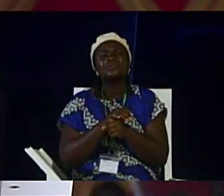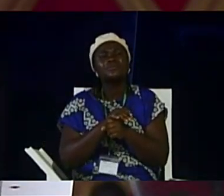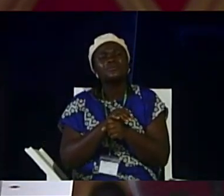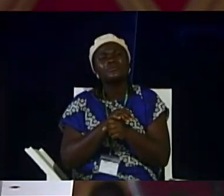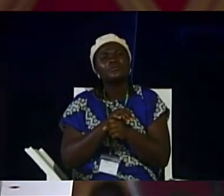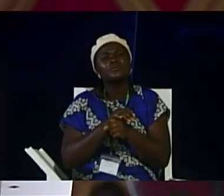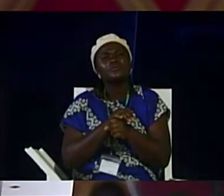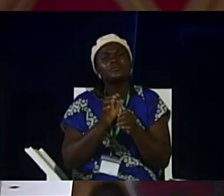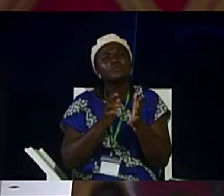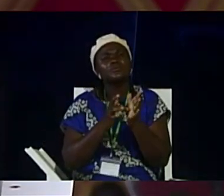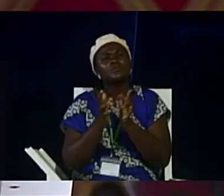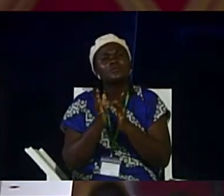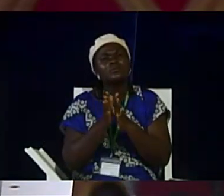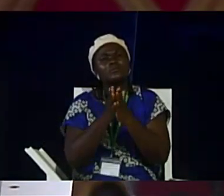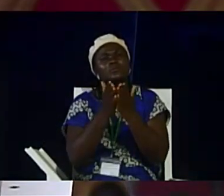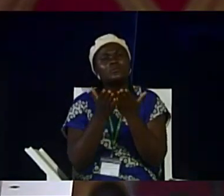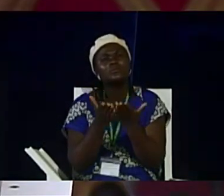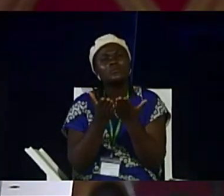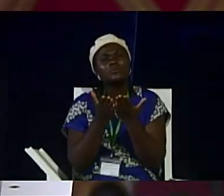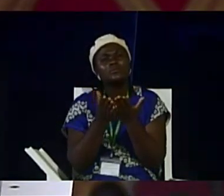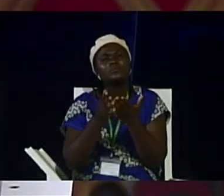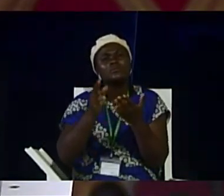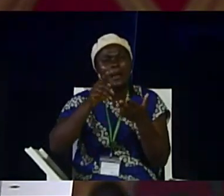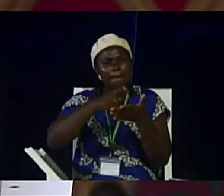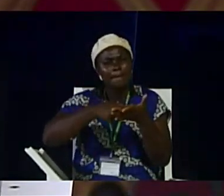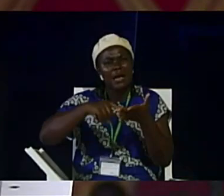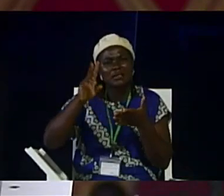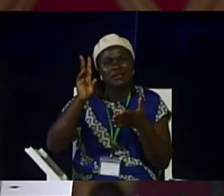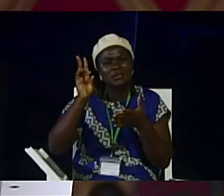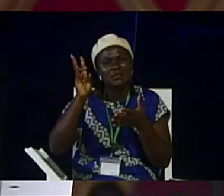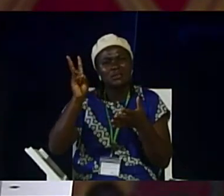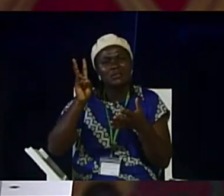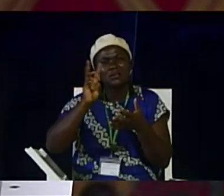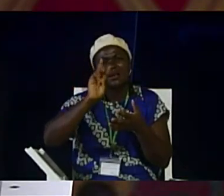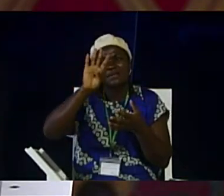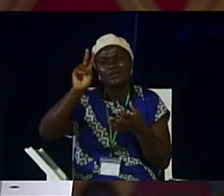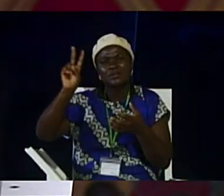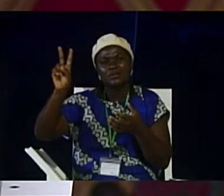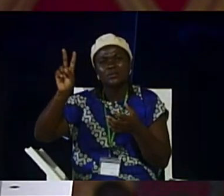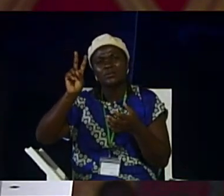verse 42 and 43, Mark 6, verse 42 through